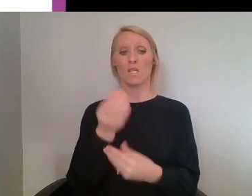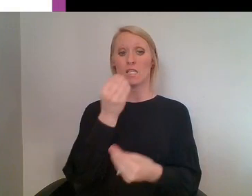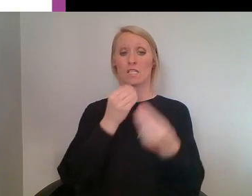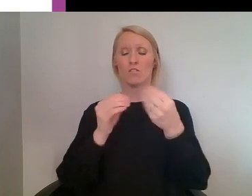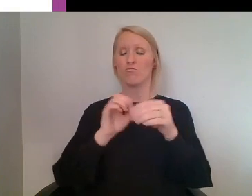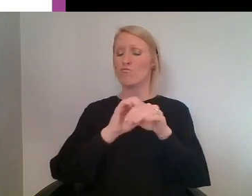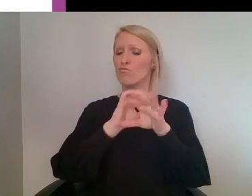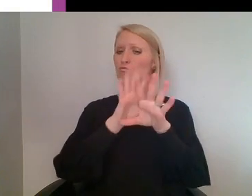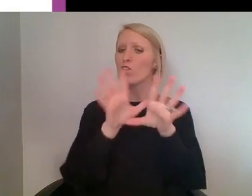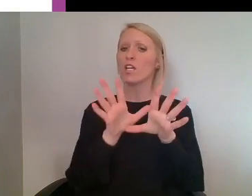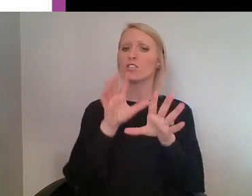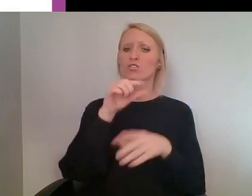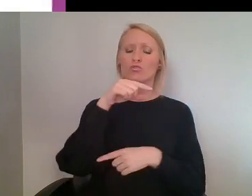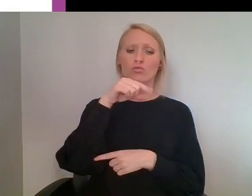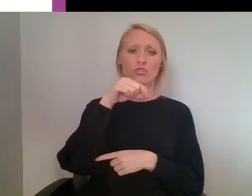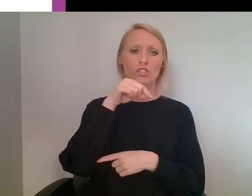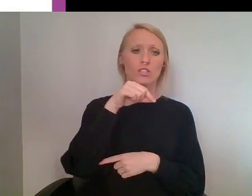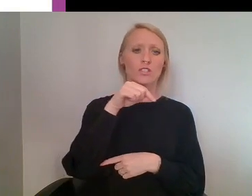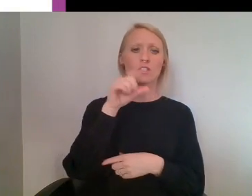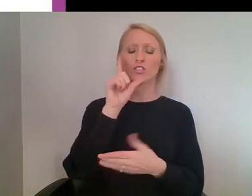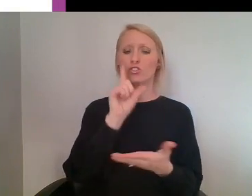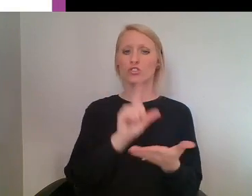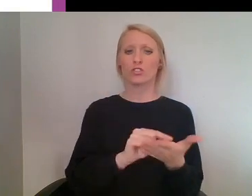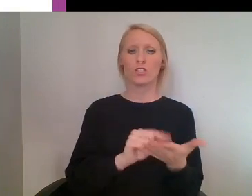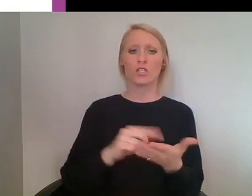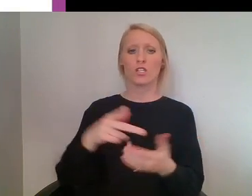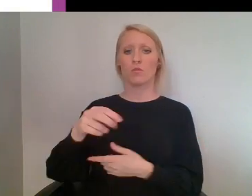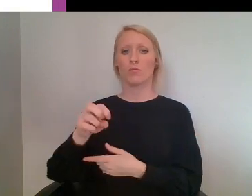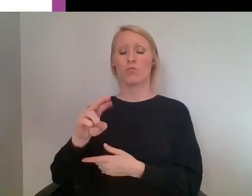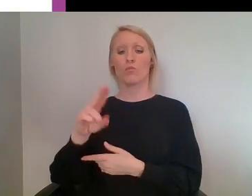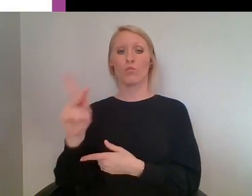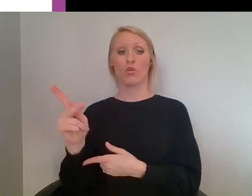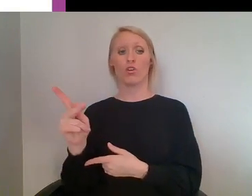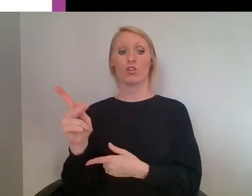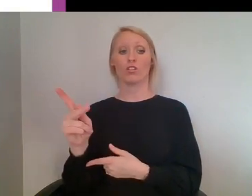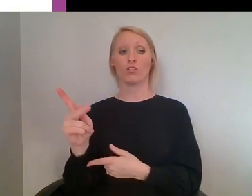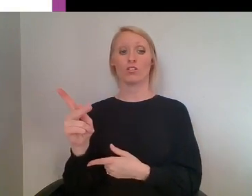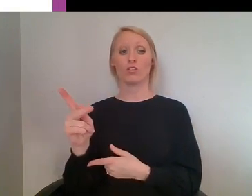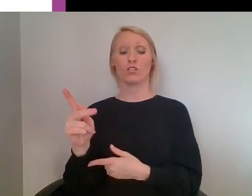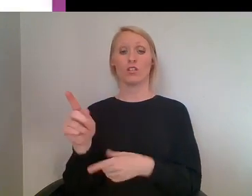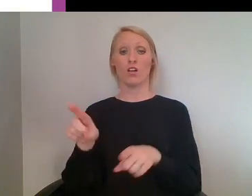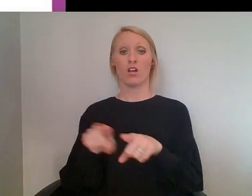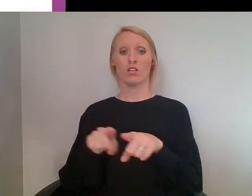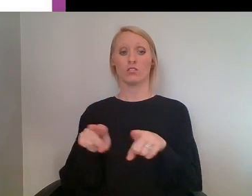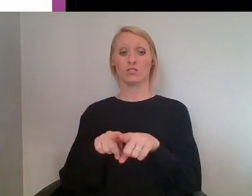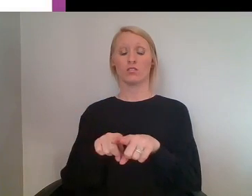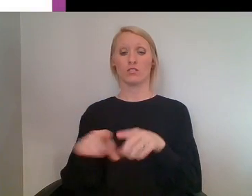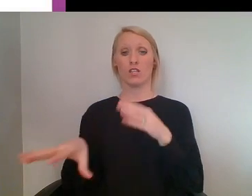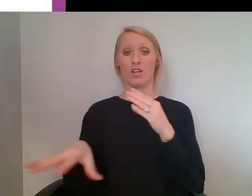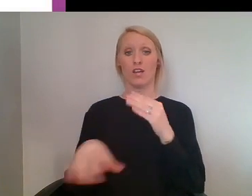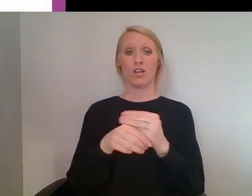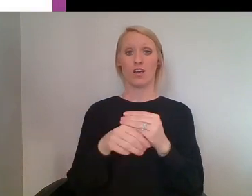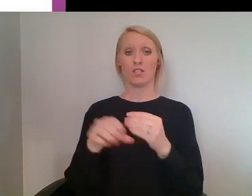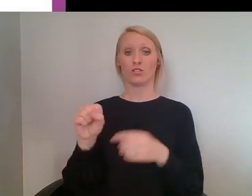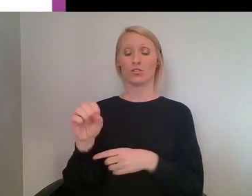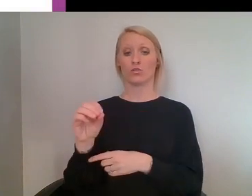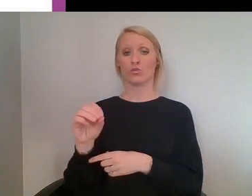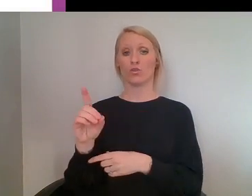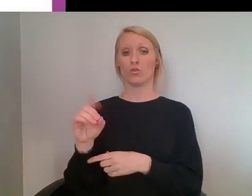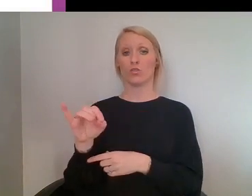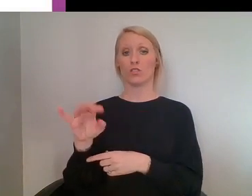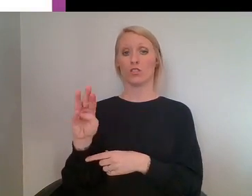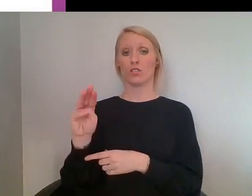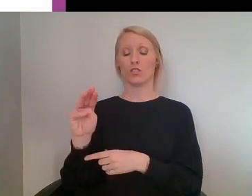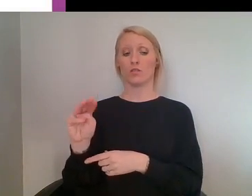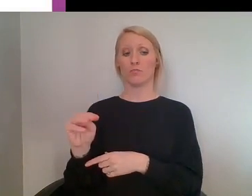fresh turkey, chicken, or pork that have been enhanced with salt-containing solution also have added sodium. So you want to check